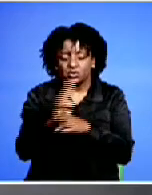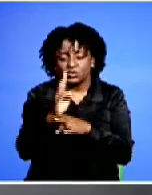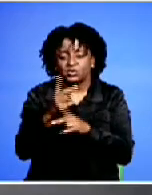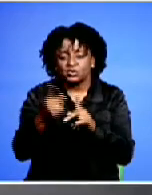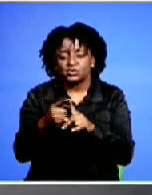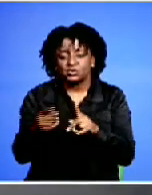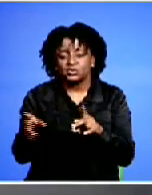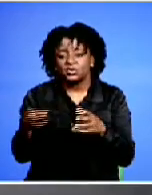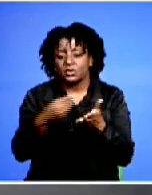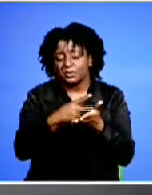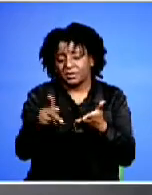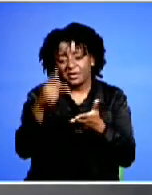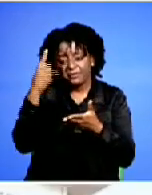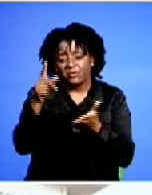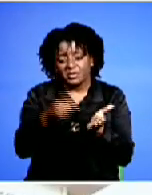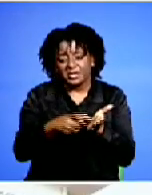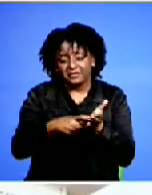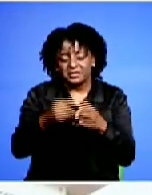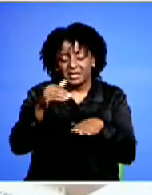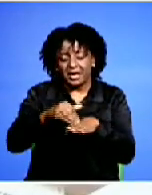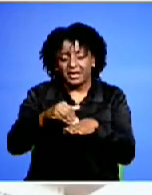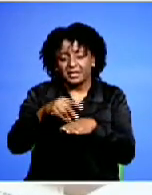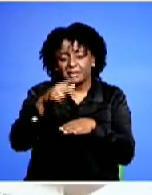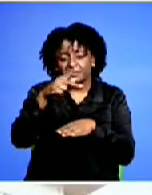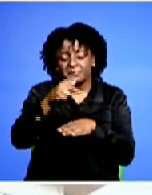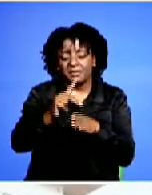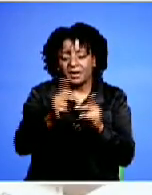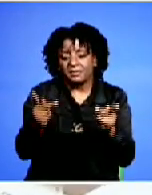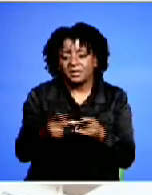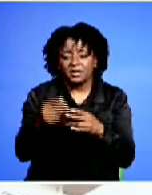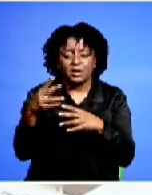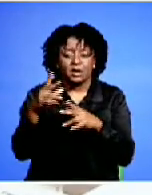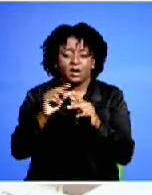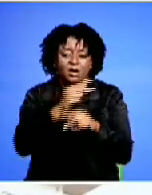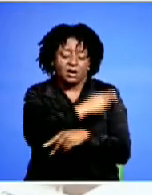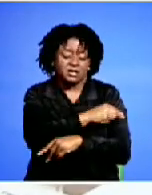Public Hospitals Authority. Cleopatra Murphy, ZNS Network News.